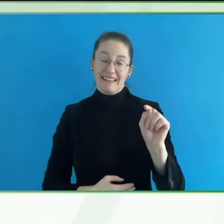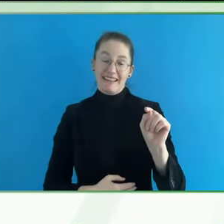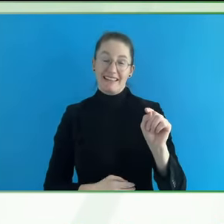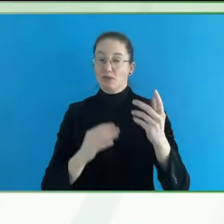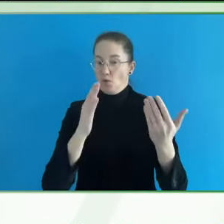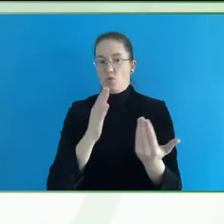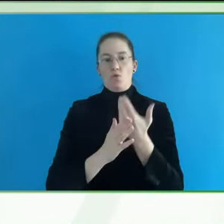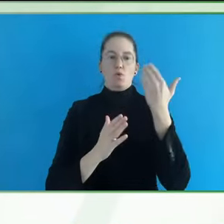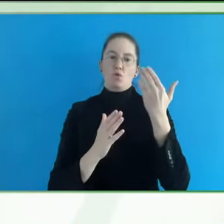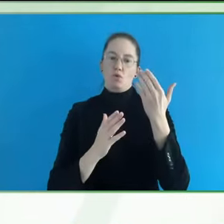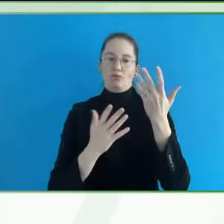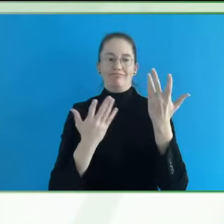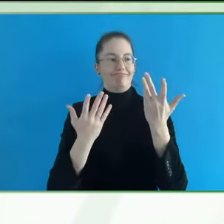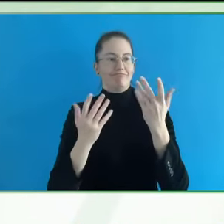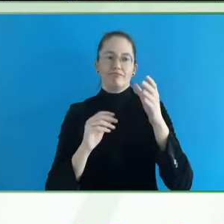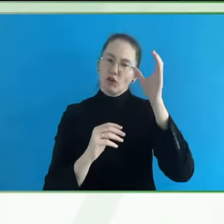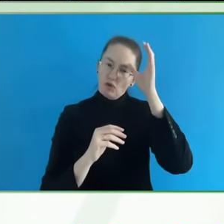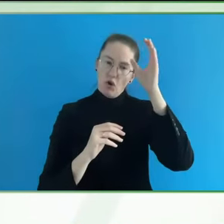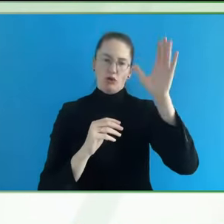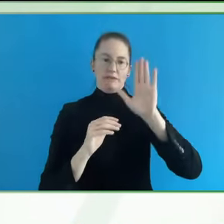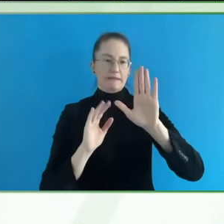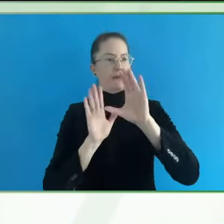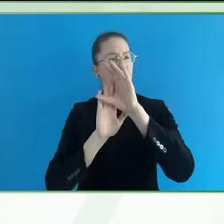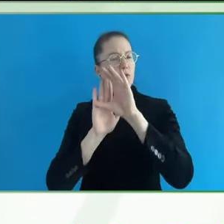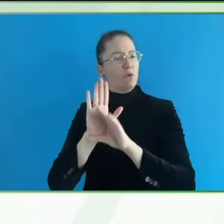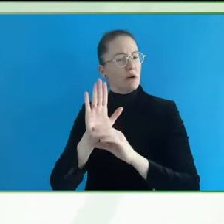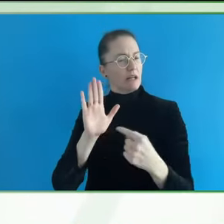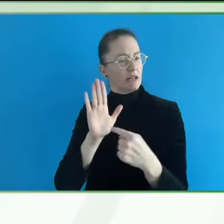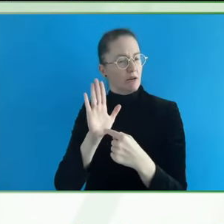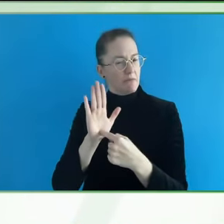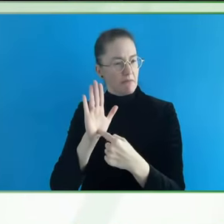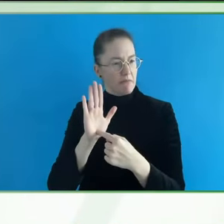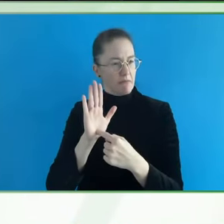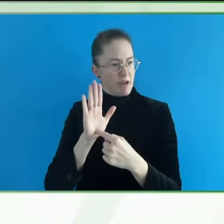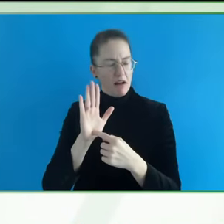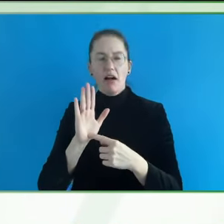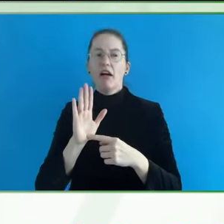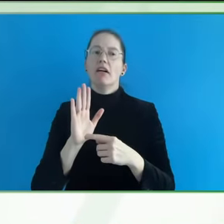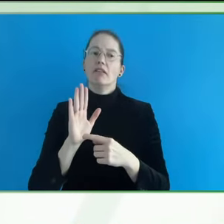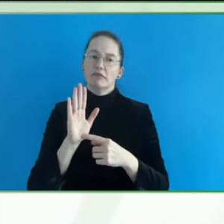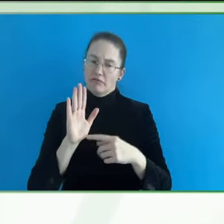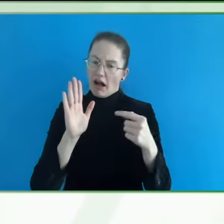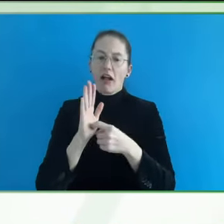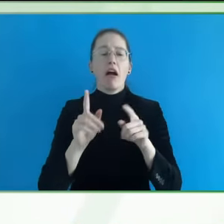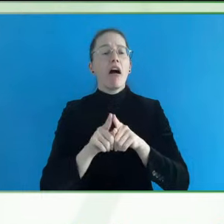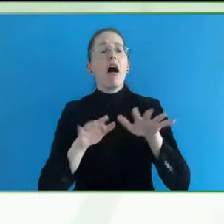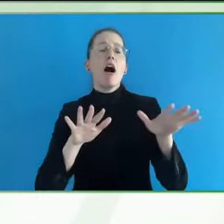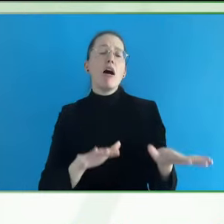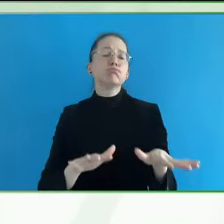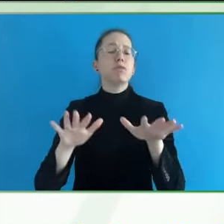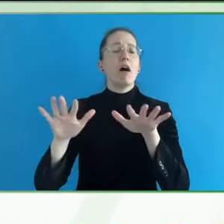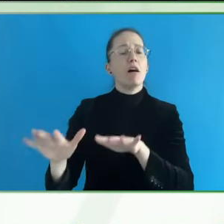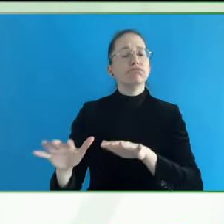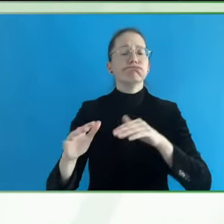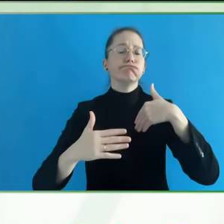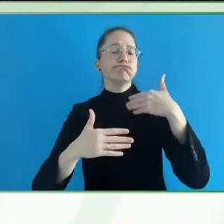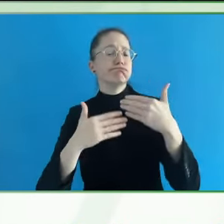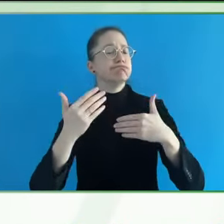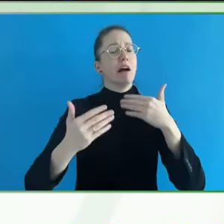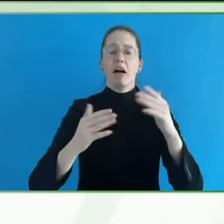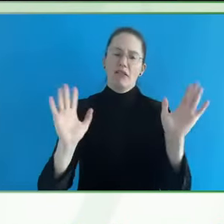practice, very usual in Spain, and encourage mainstream school to embrace all types of